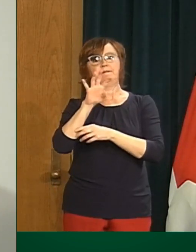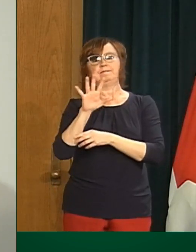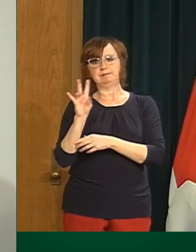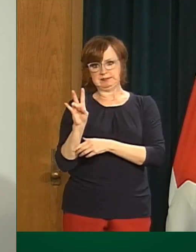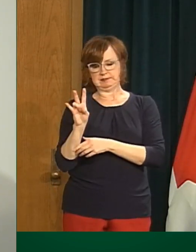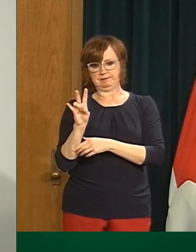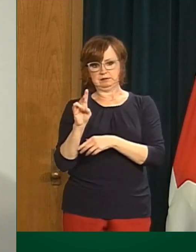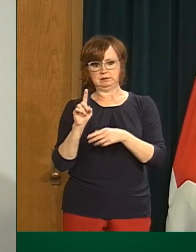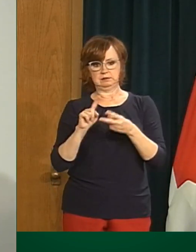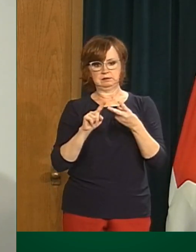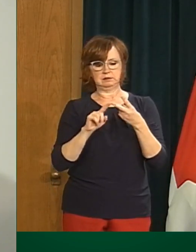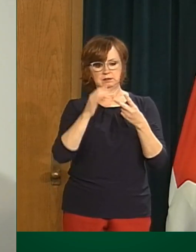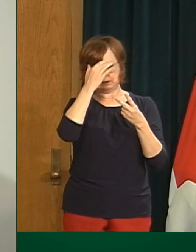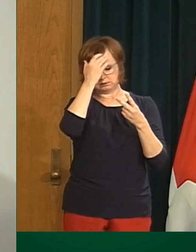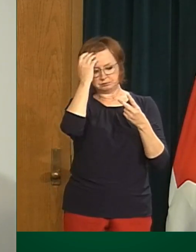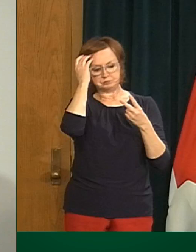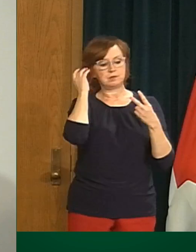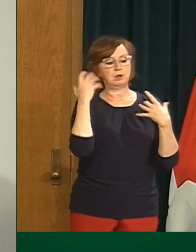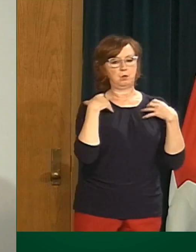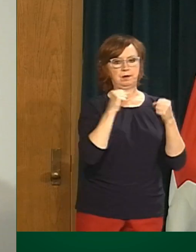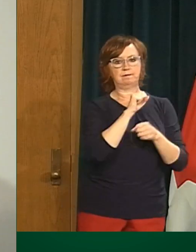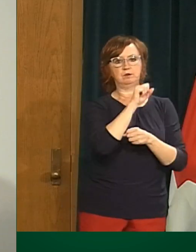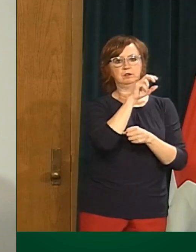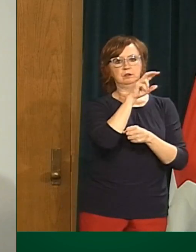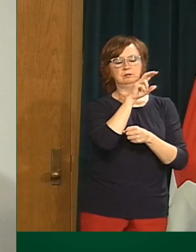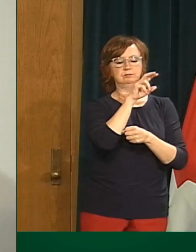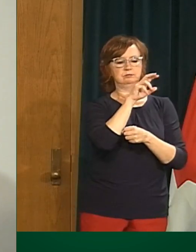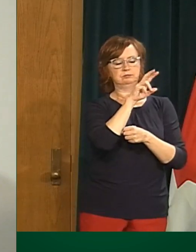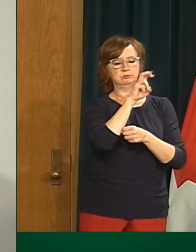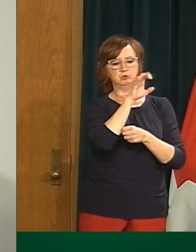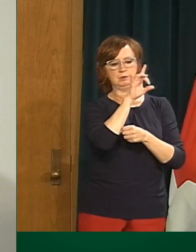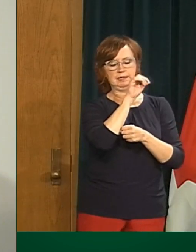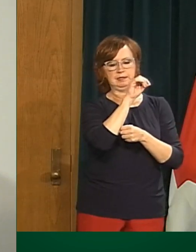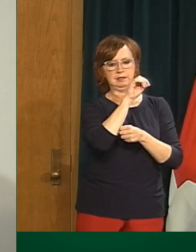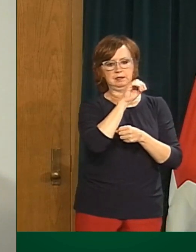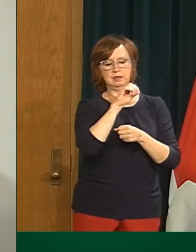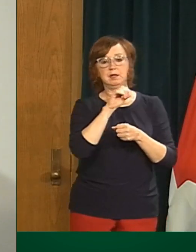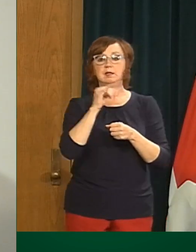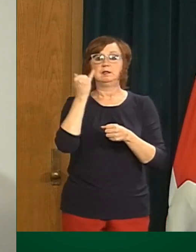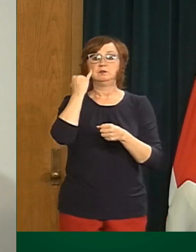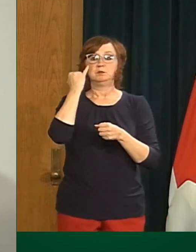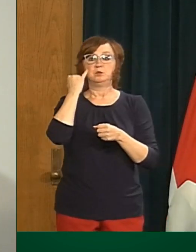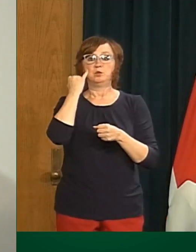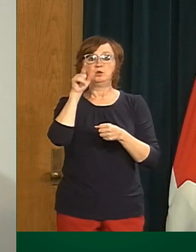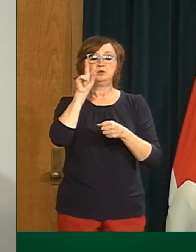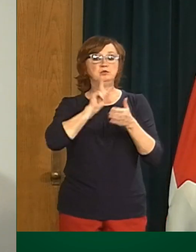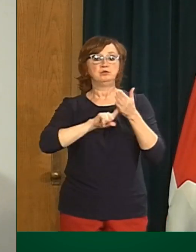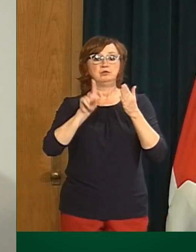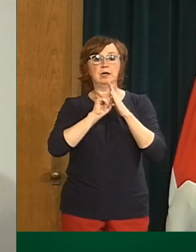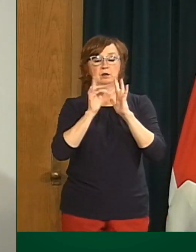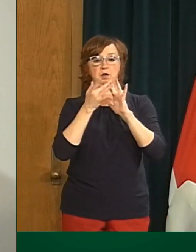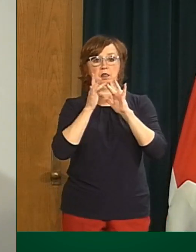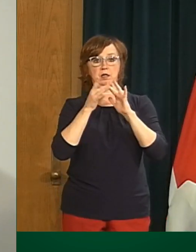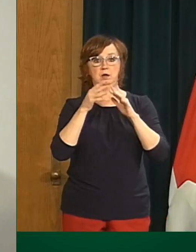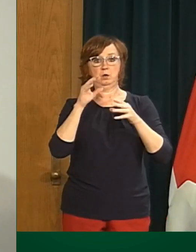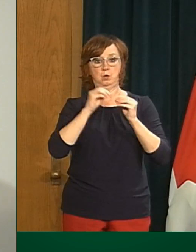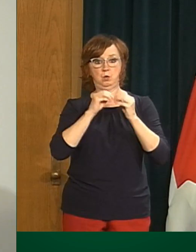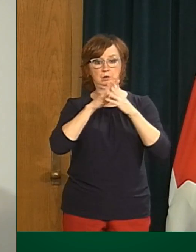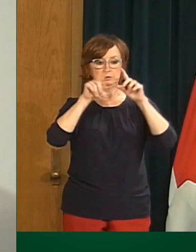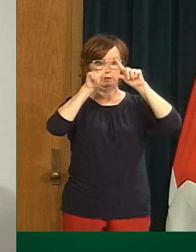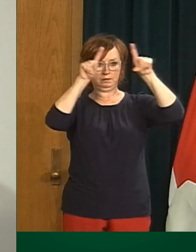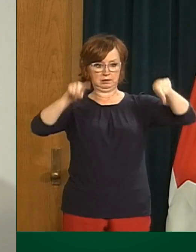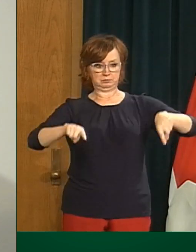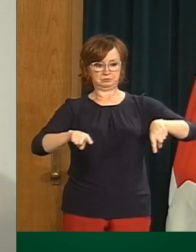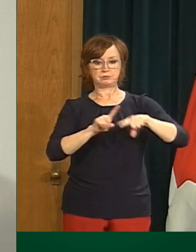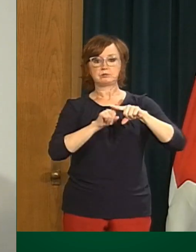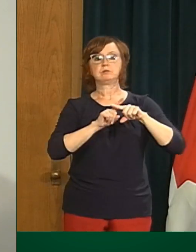to 80. And if you look at our updated map on the website, you can appreciate that there has been an increase of cases in the far north.